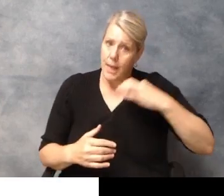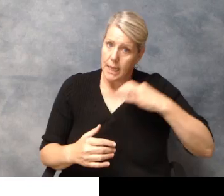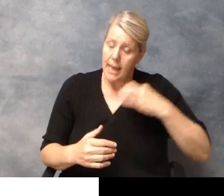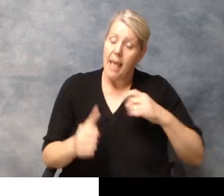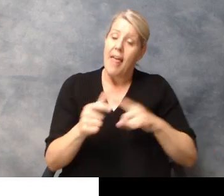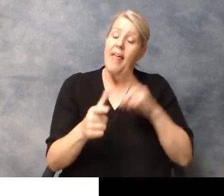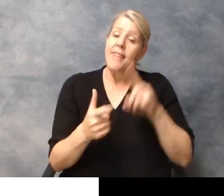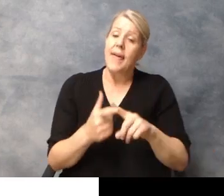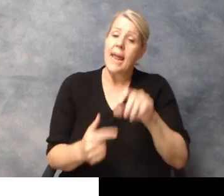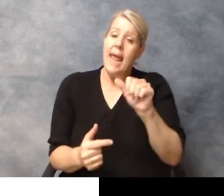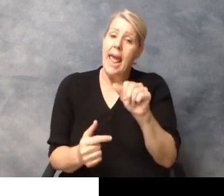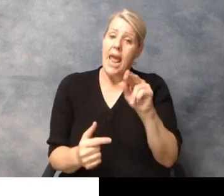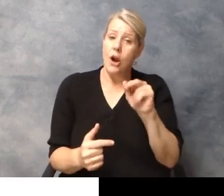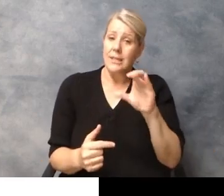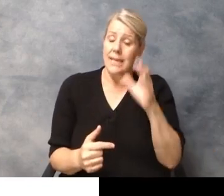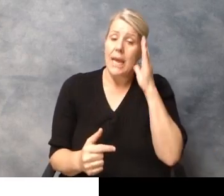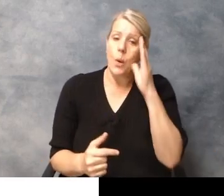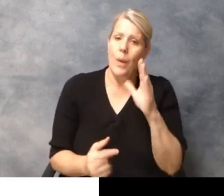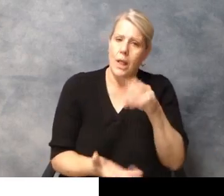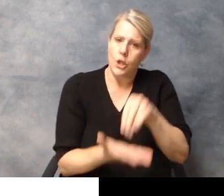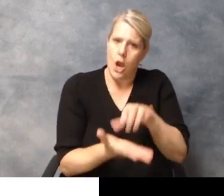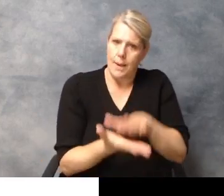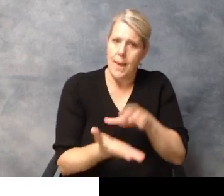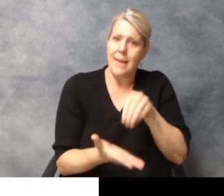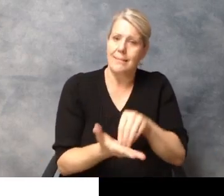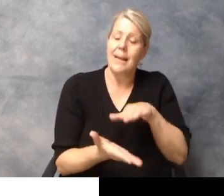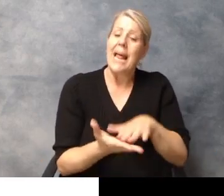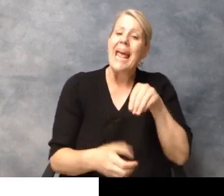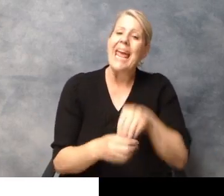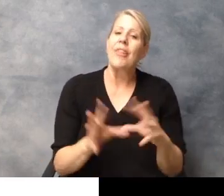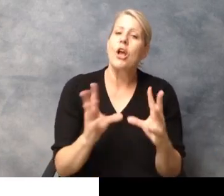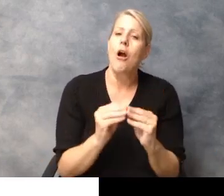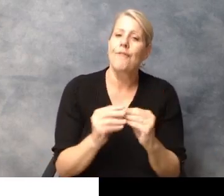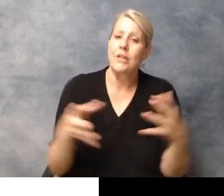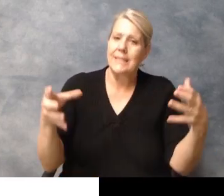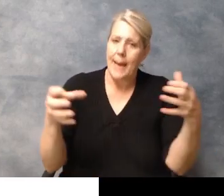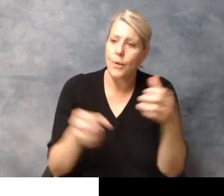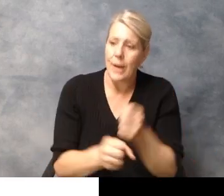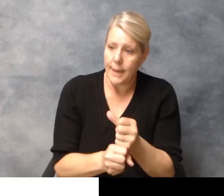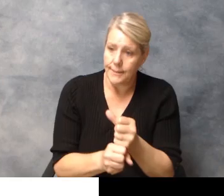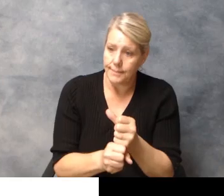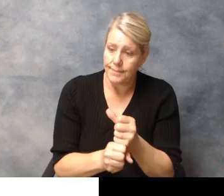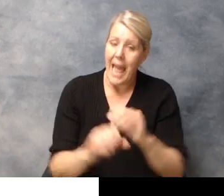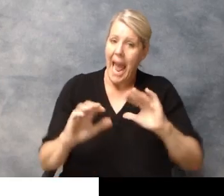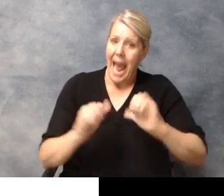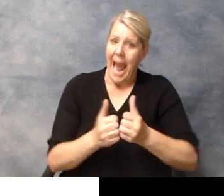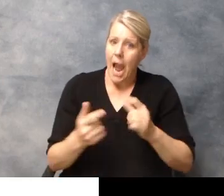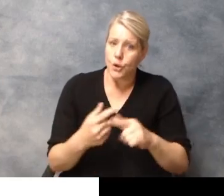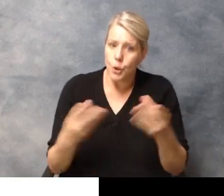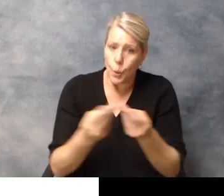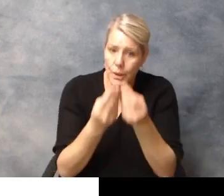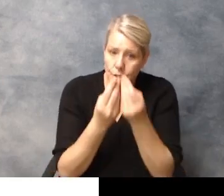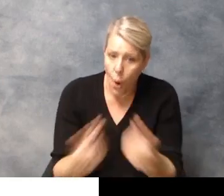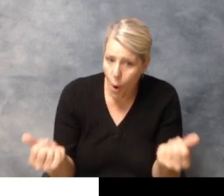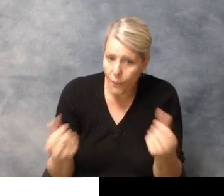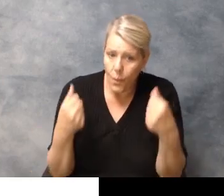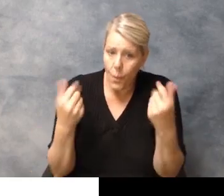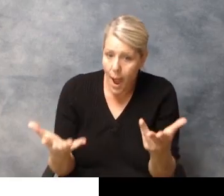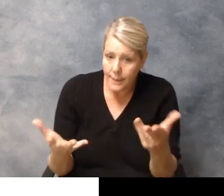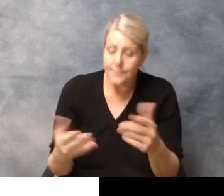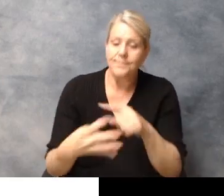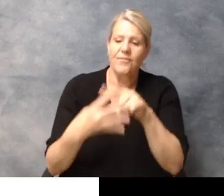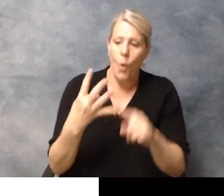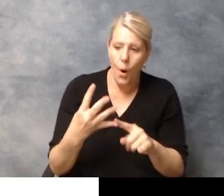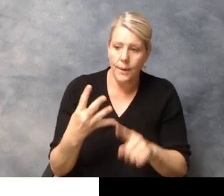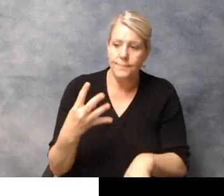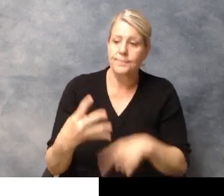must document this in the conference summary. There are several options for the resolution of a disagreement. The ARC